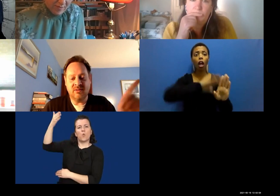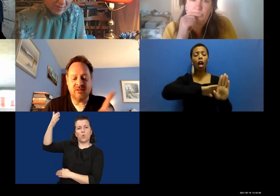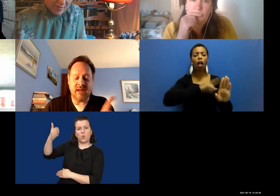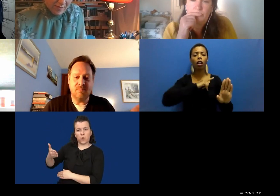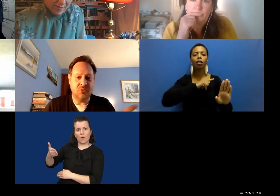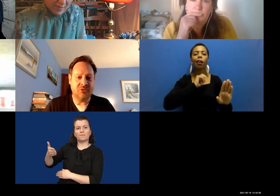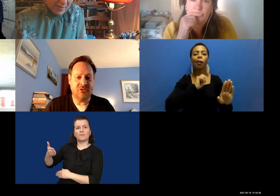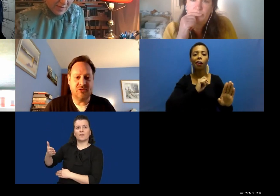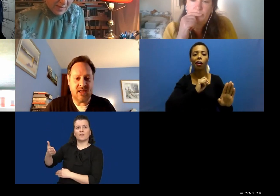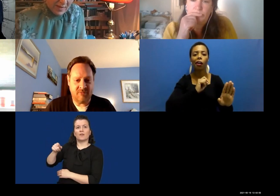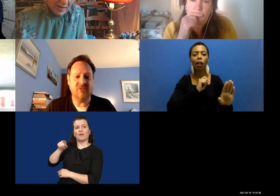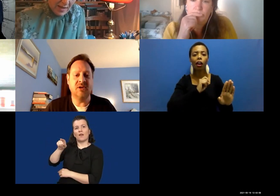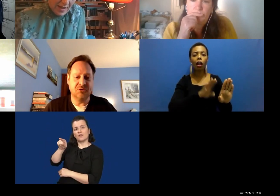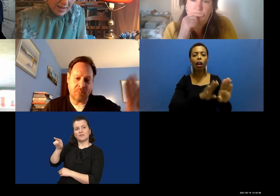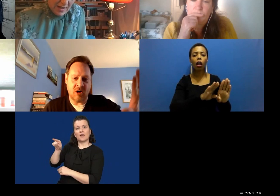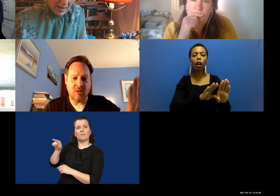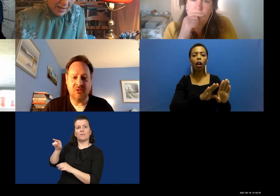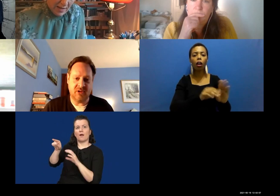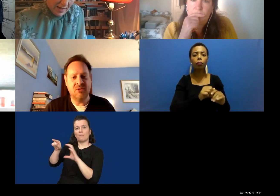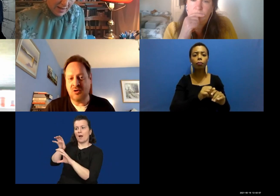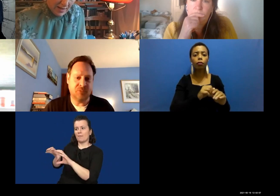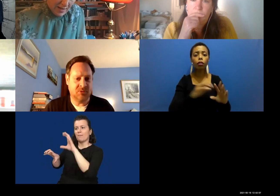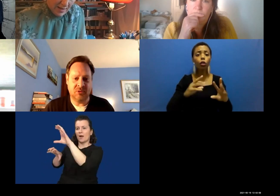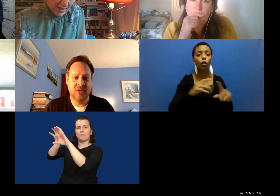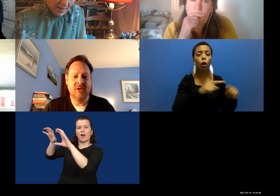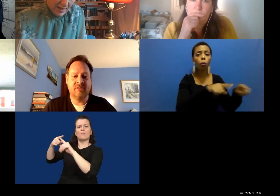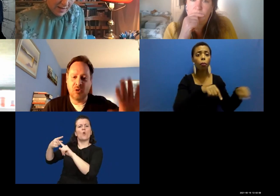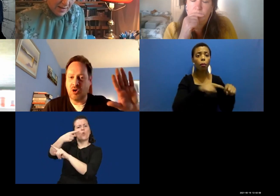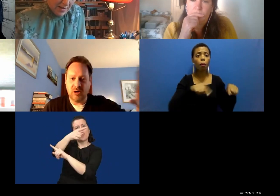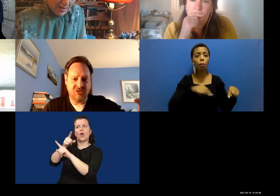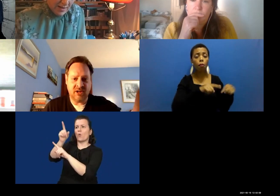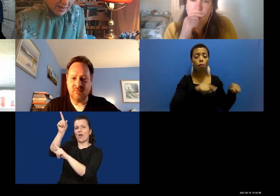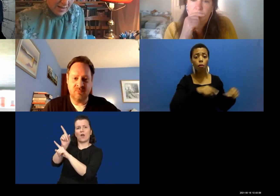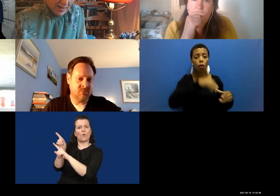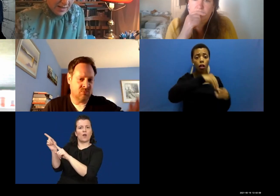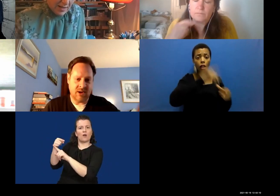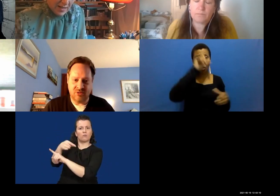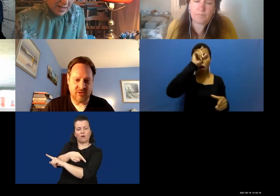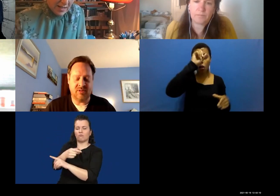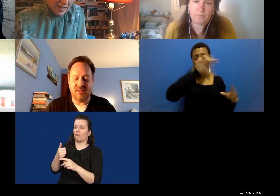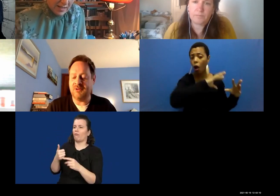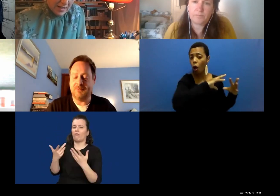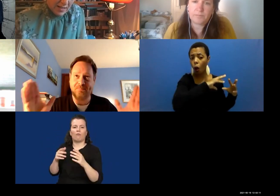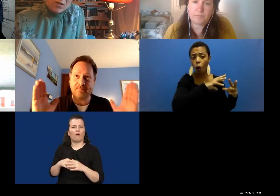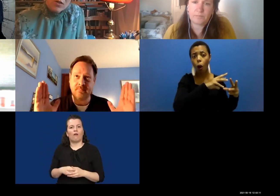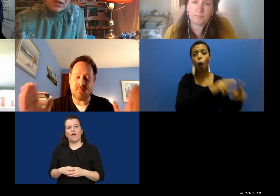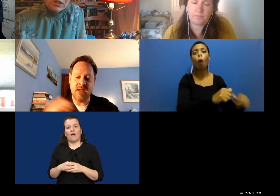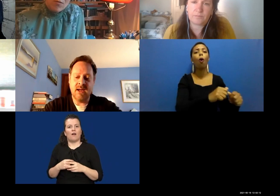is signposts to every single department in the hospital, from oncology right through to everything